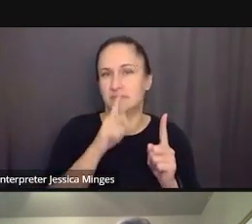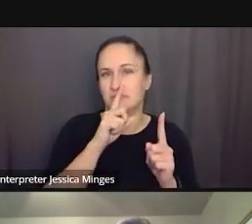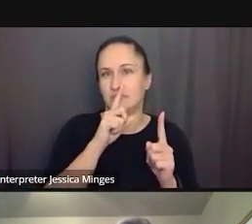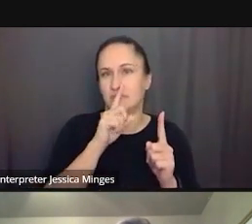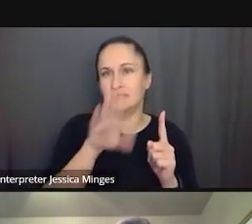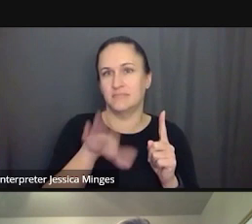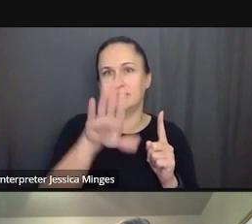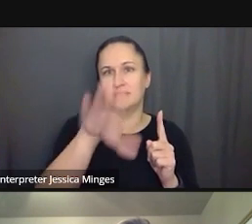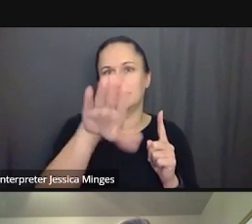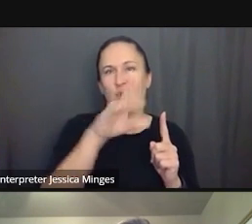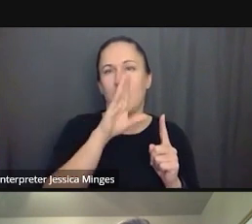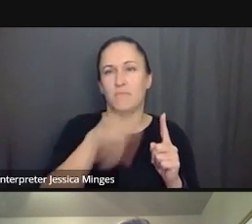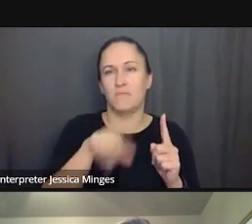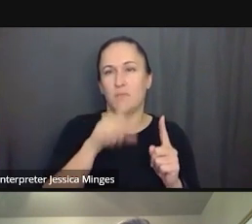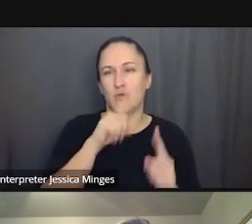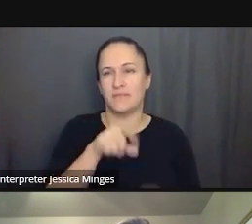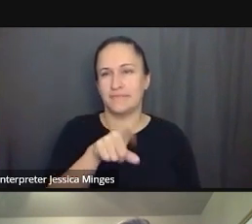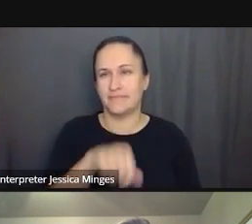Oh, Bentley, you're on mute.